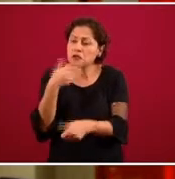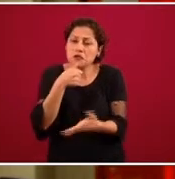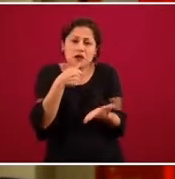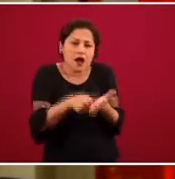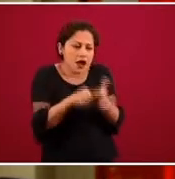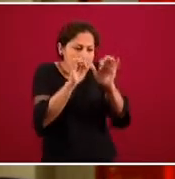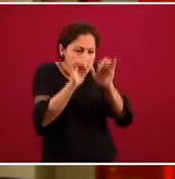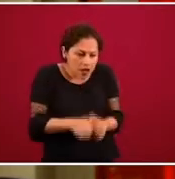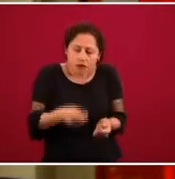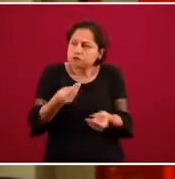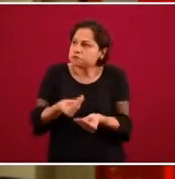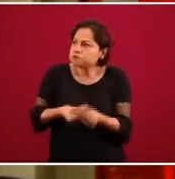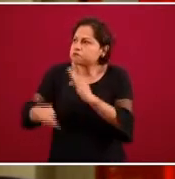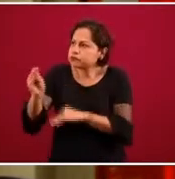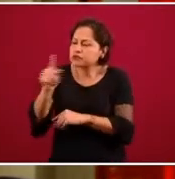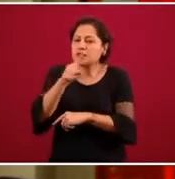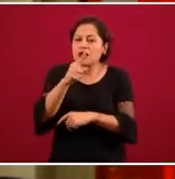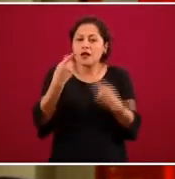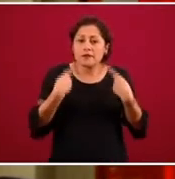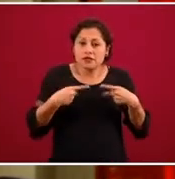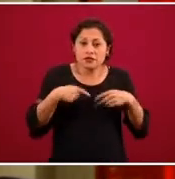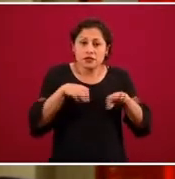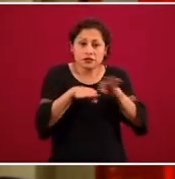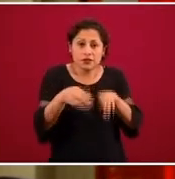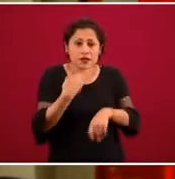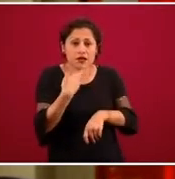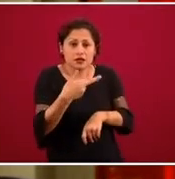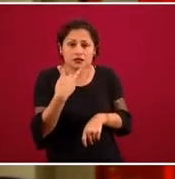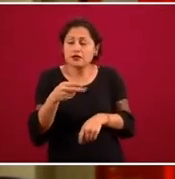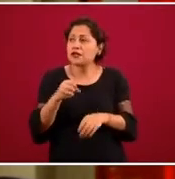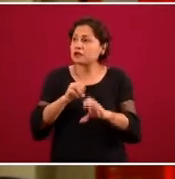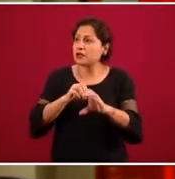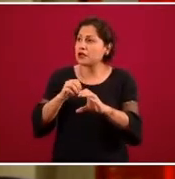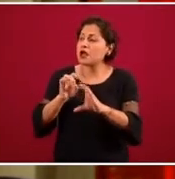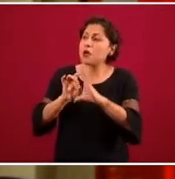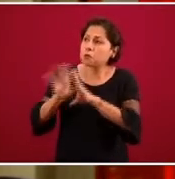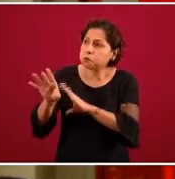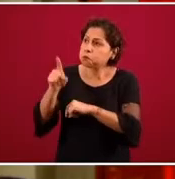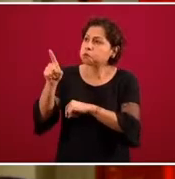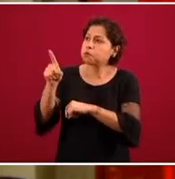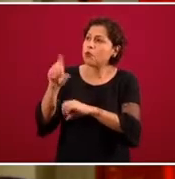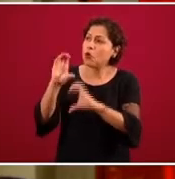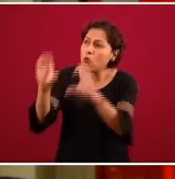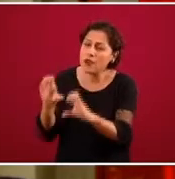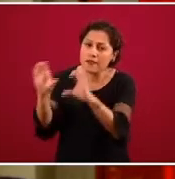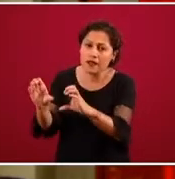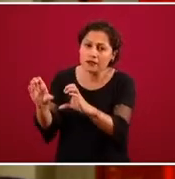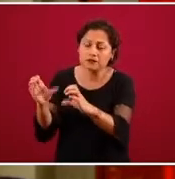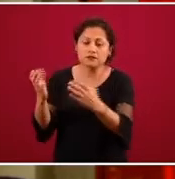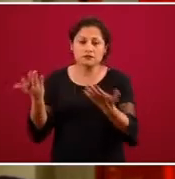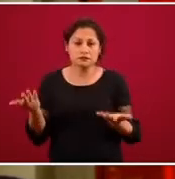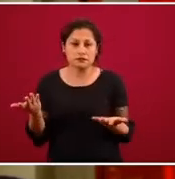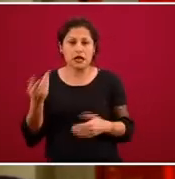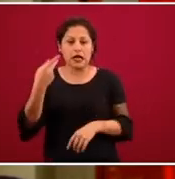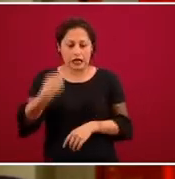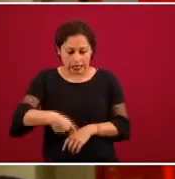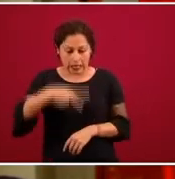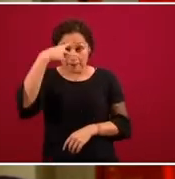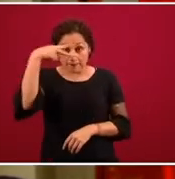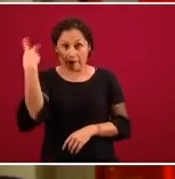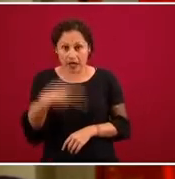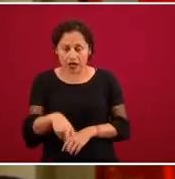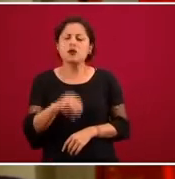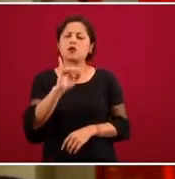them. Restaurants send them messages. In Mexico, that happens too. We also have to talk about the good.